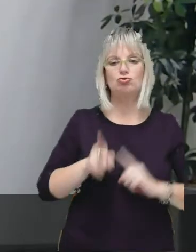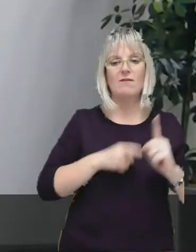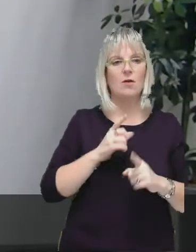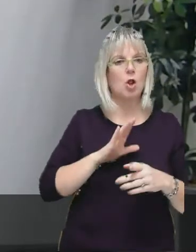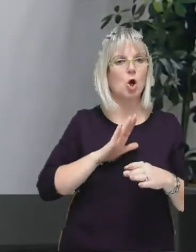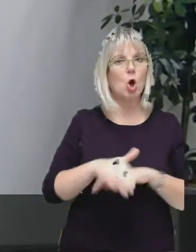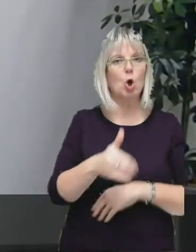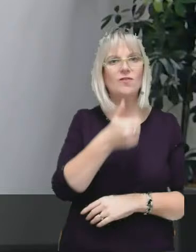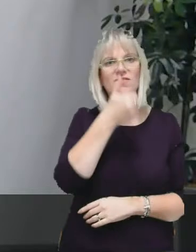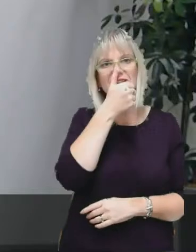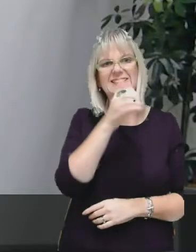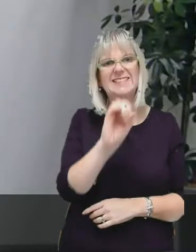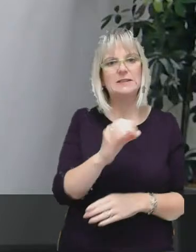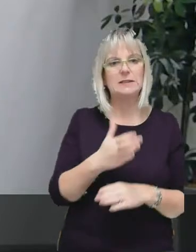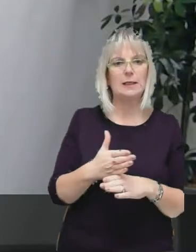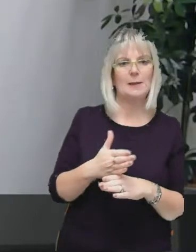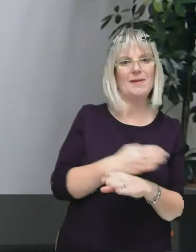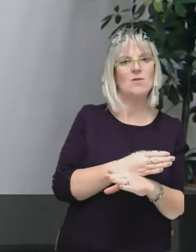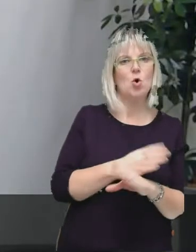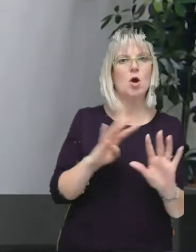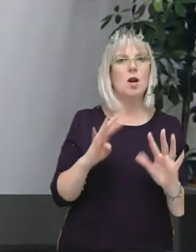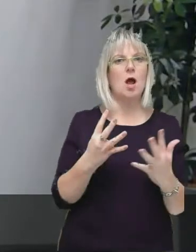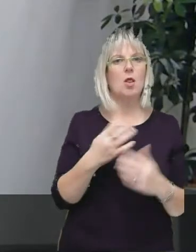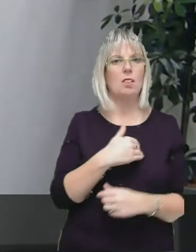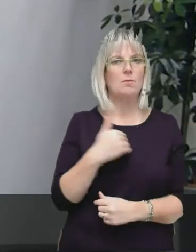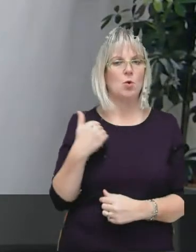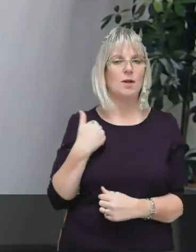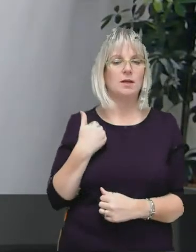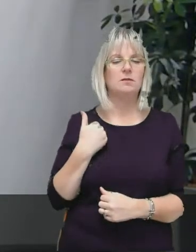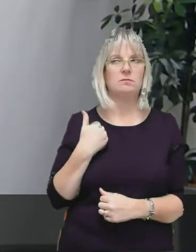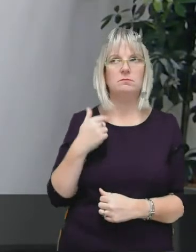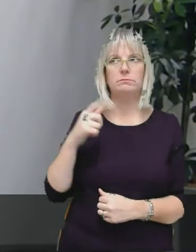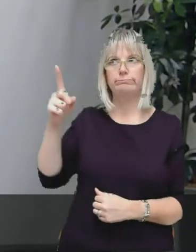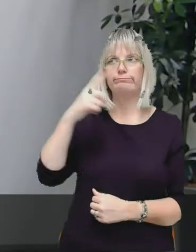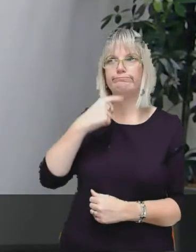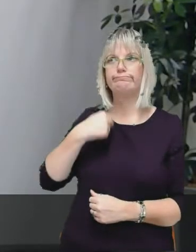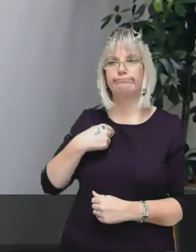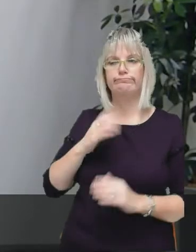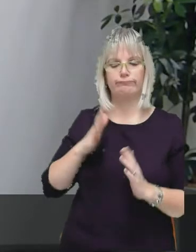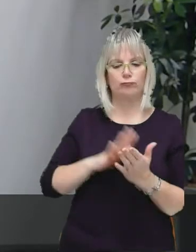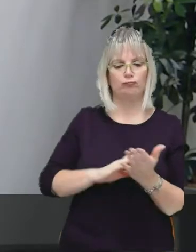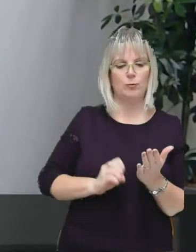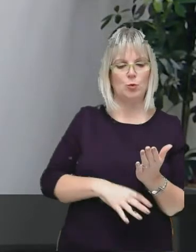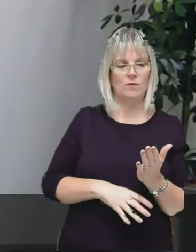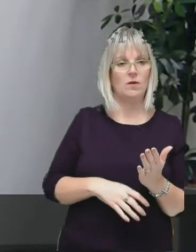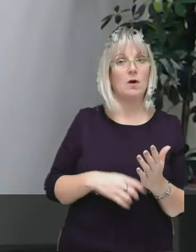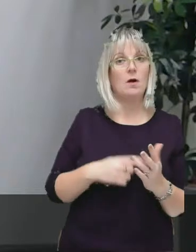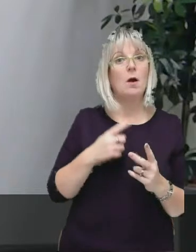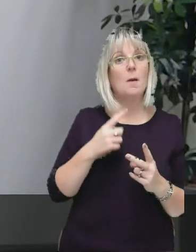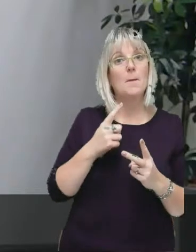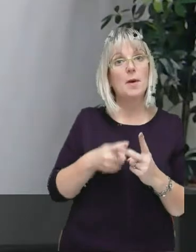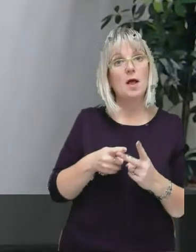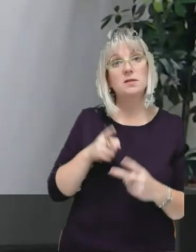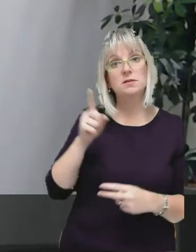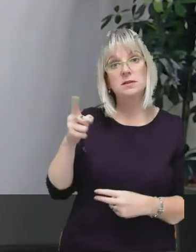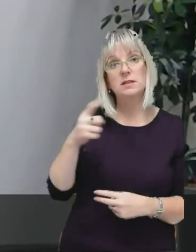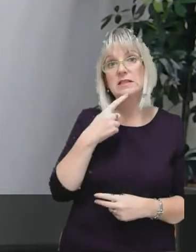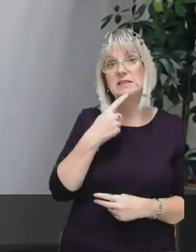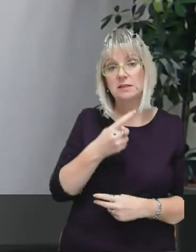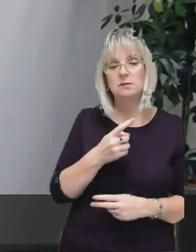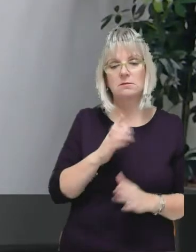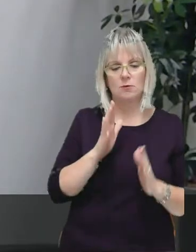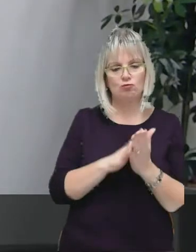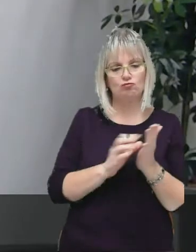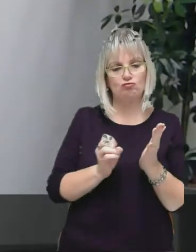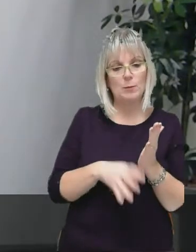before 9 o'clock, as you said. They also wanted us to remove free travel for all under 18-year-olds as well.